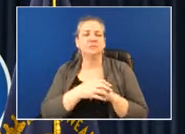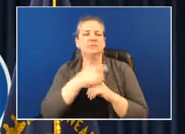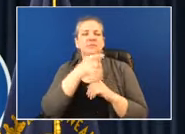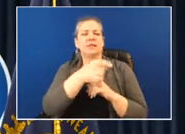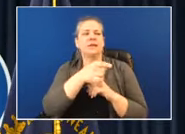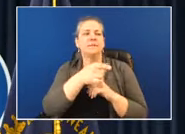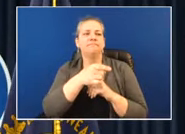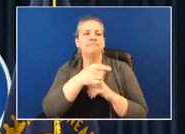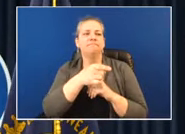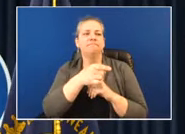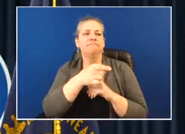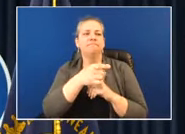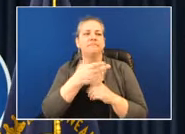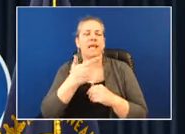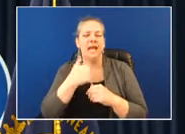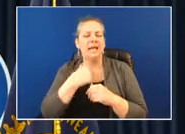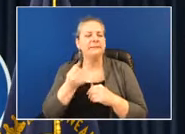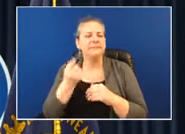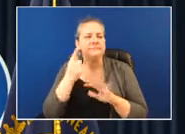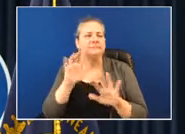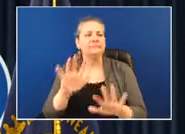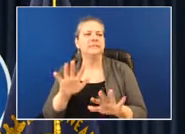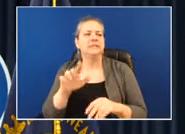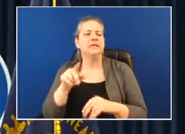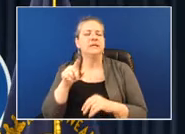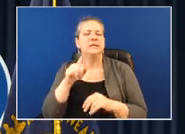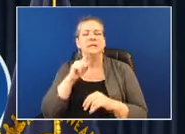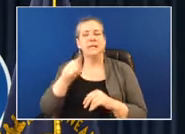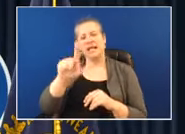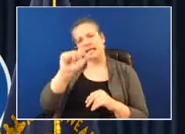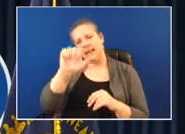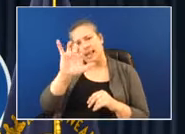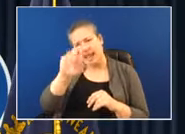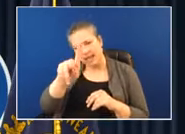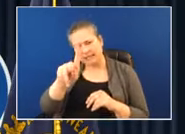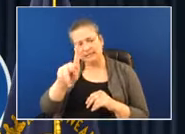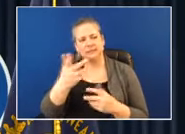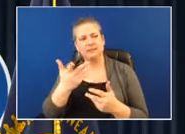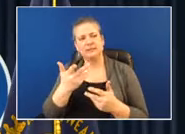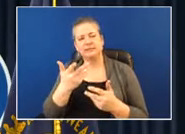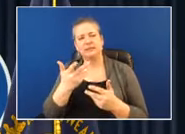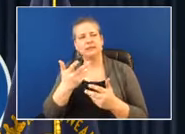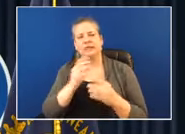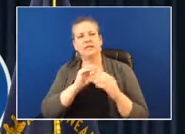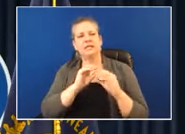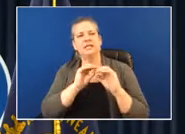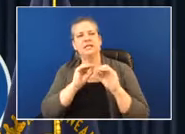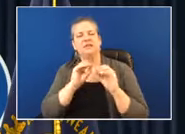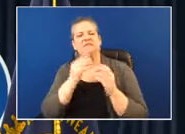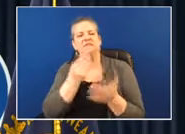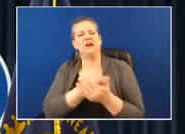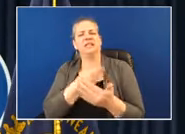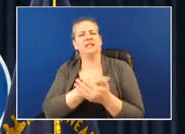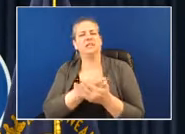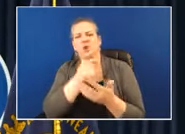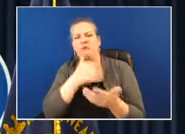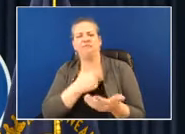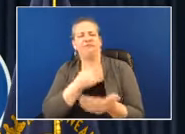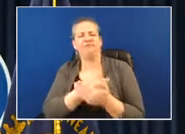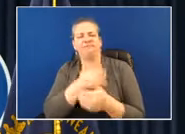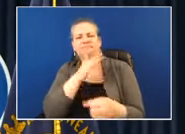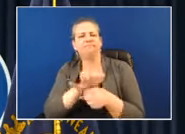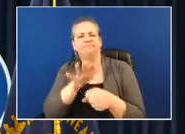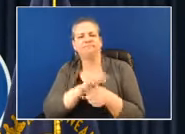exception to the lack of truly transformational funding for public education, which could have and should have been